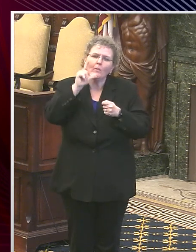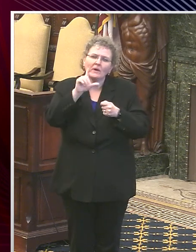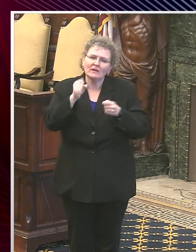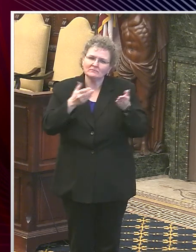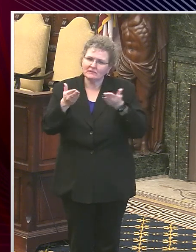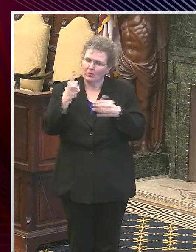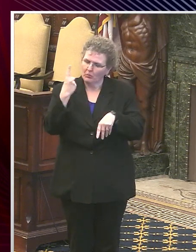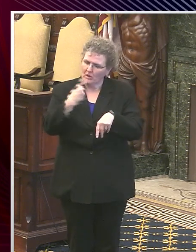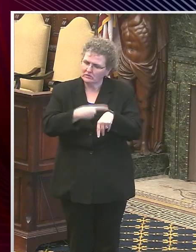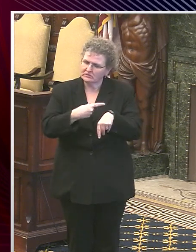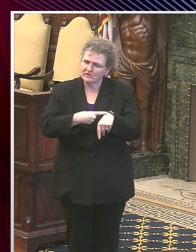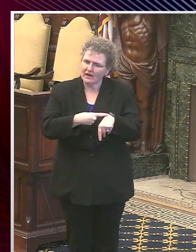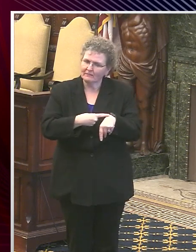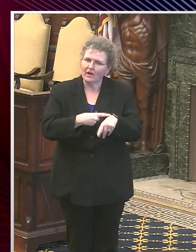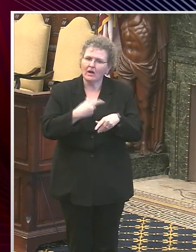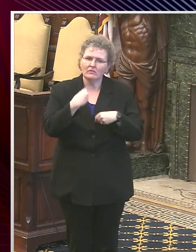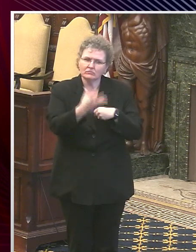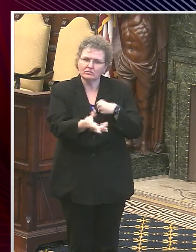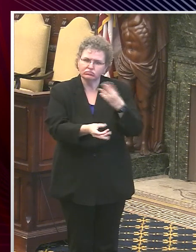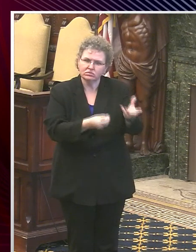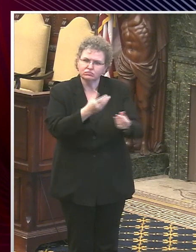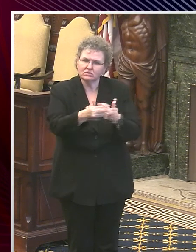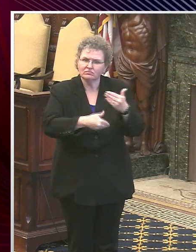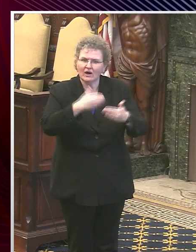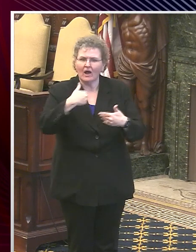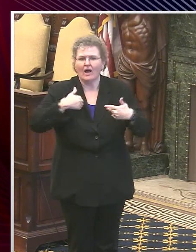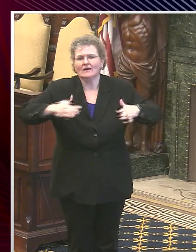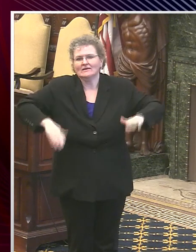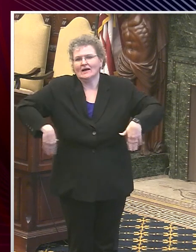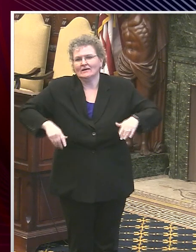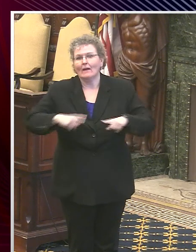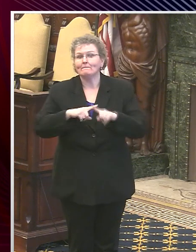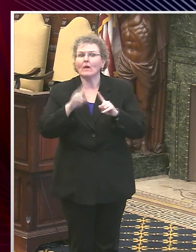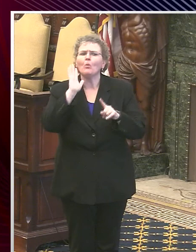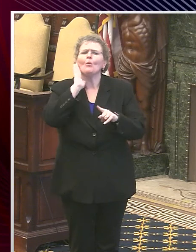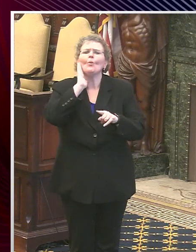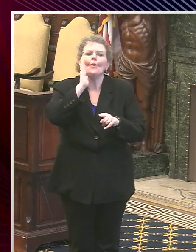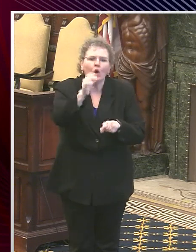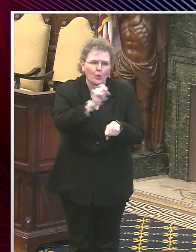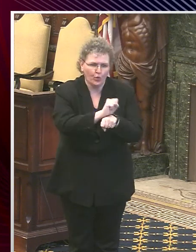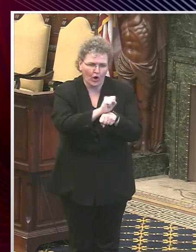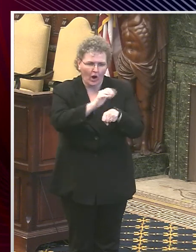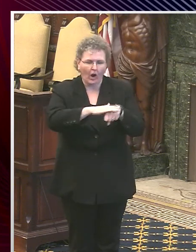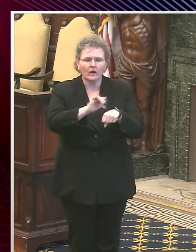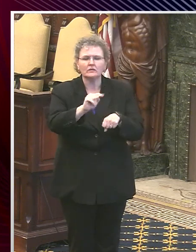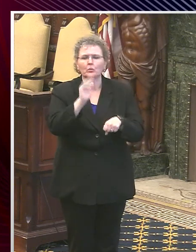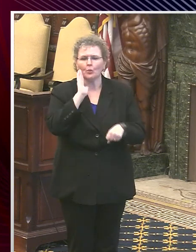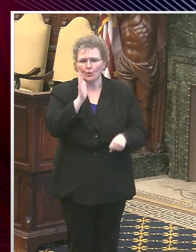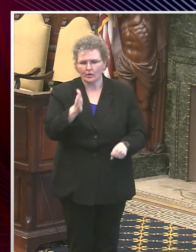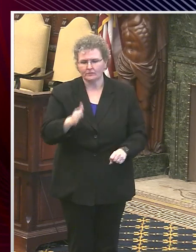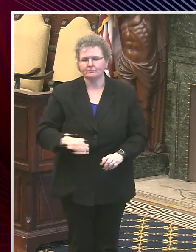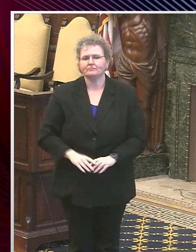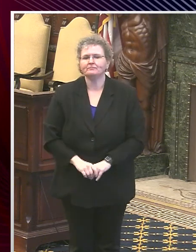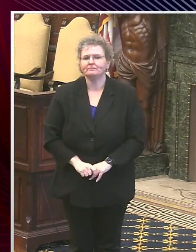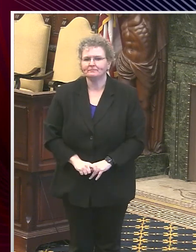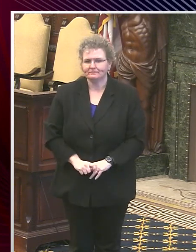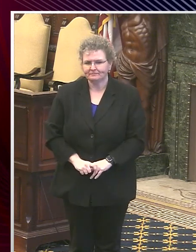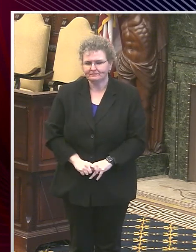cluster in city government. So we don't have a plan yet, but we'll be working on it. Thank you both. All